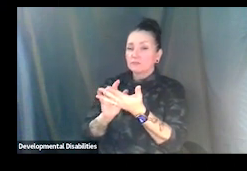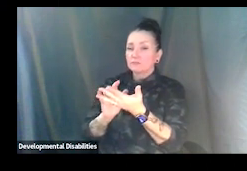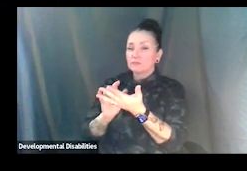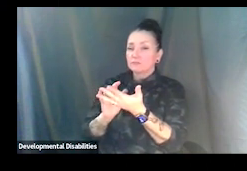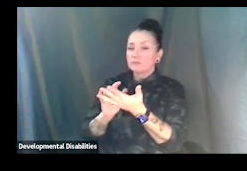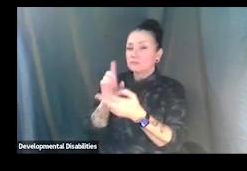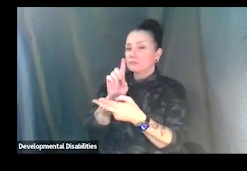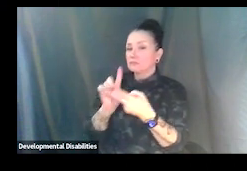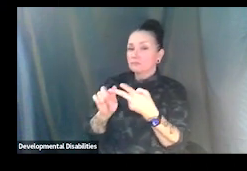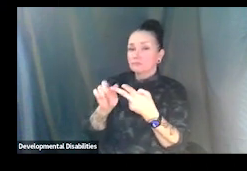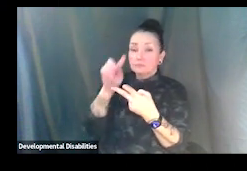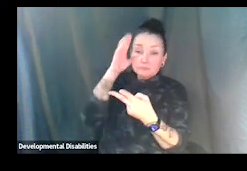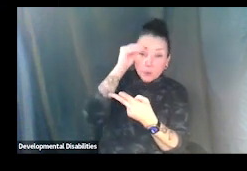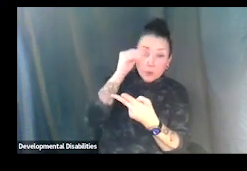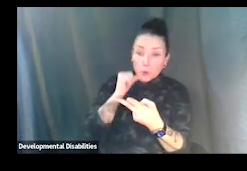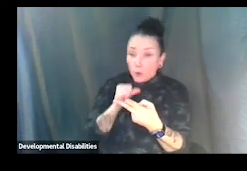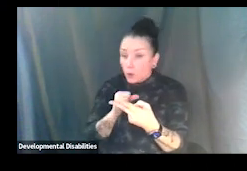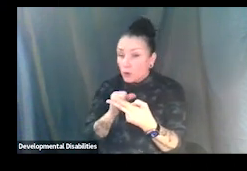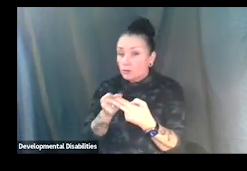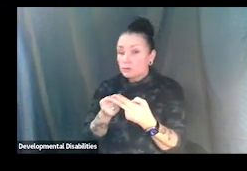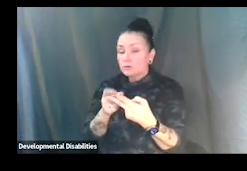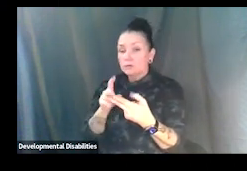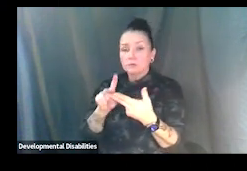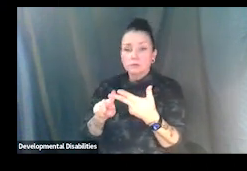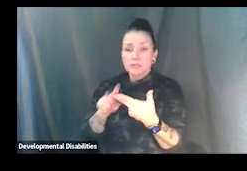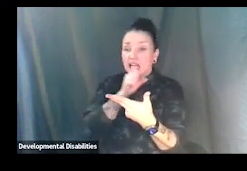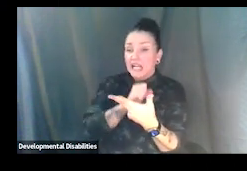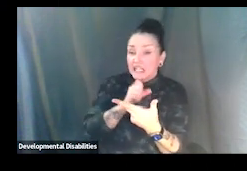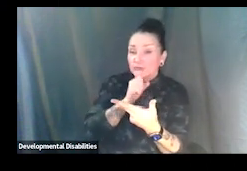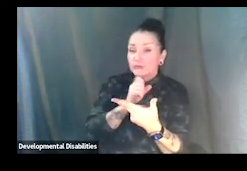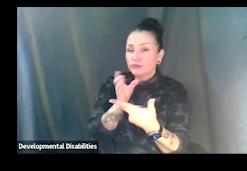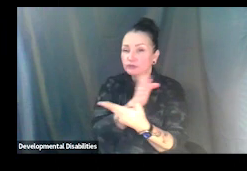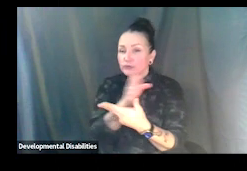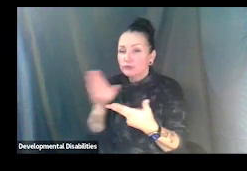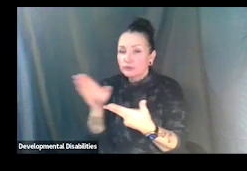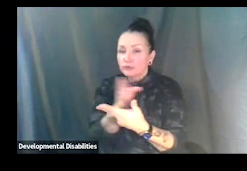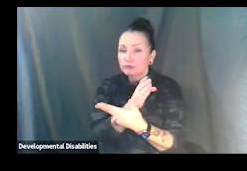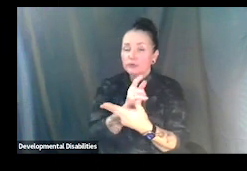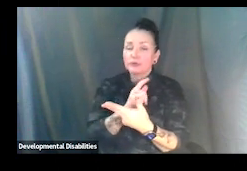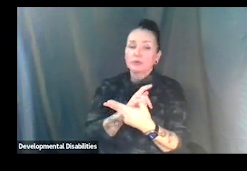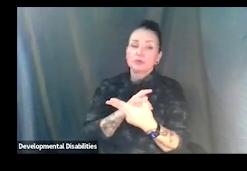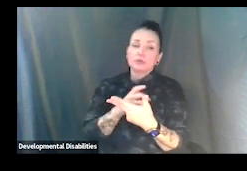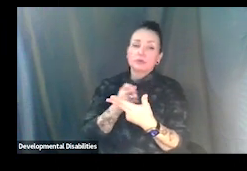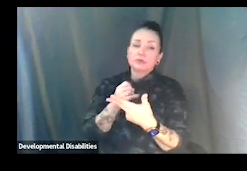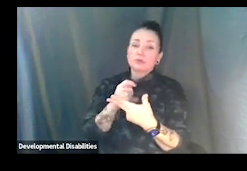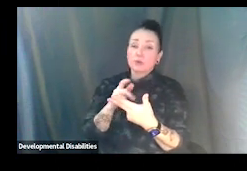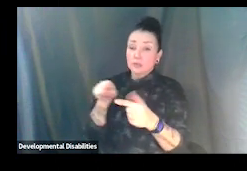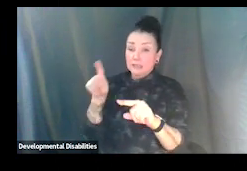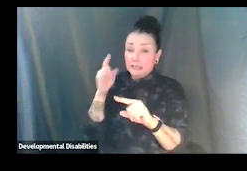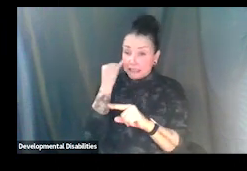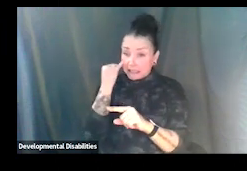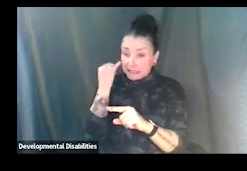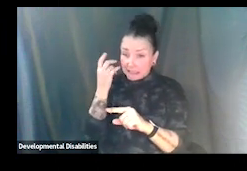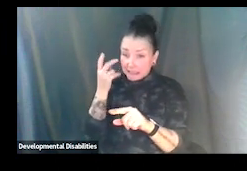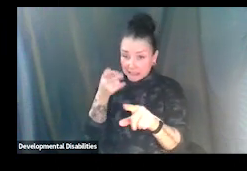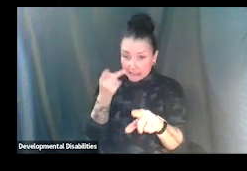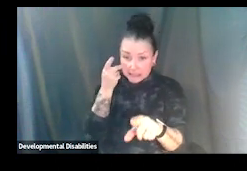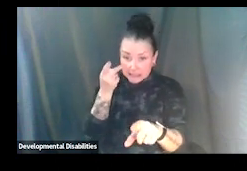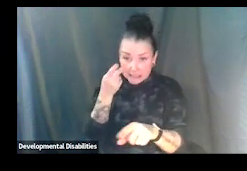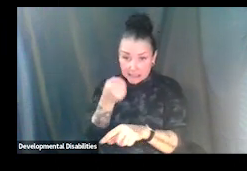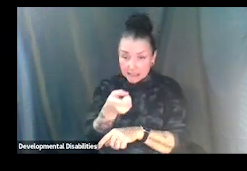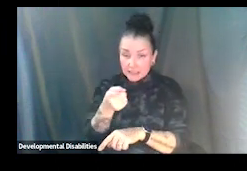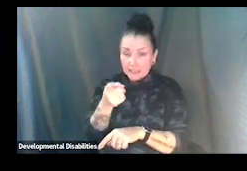down by gender and by age and things like that. And so, we can see that out of these 60,000,